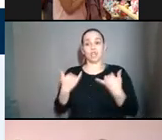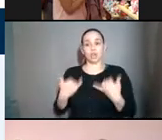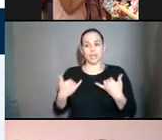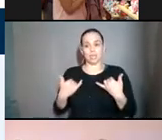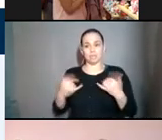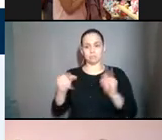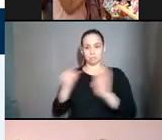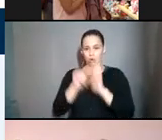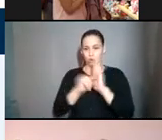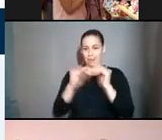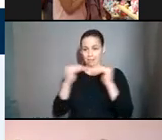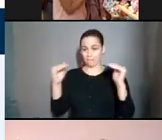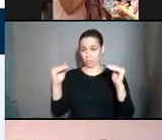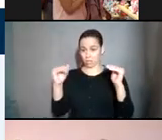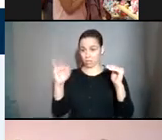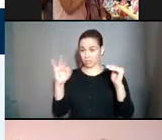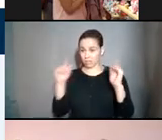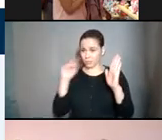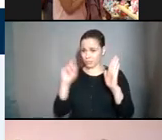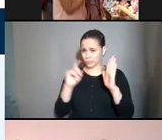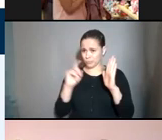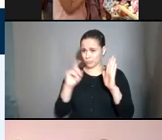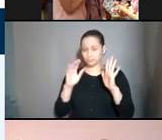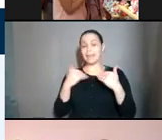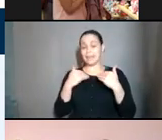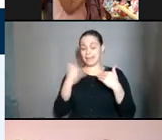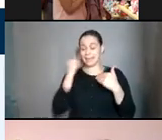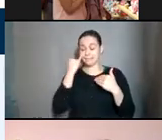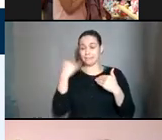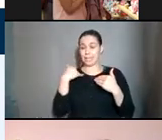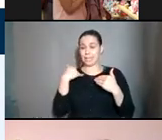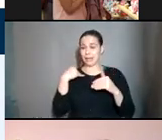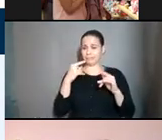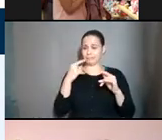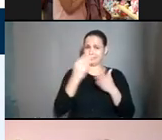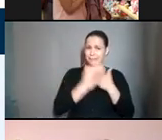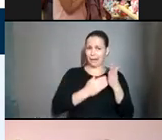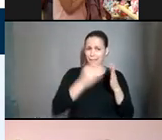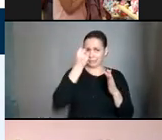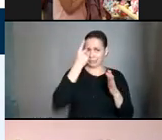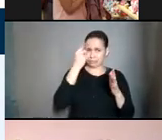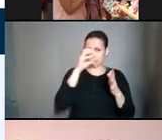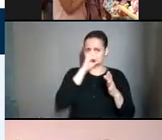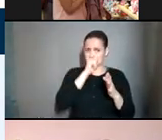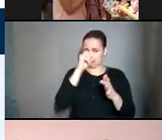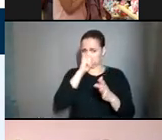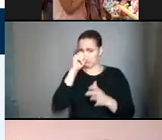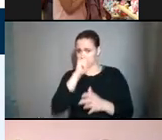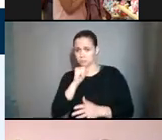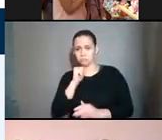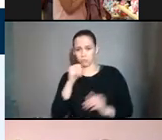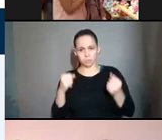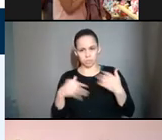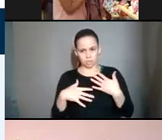If your child has gaps in understanding, please do not be alarmed. Dreambox is being used to